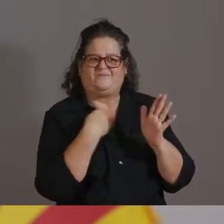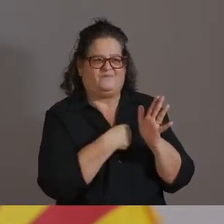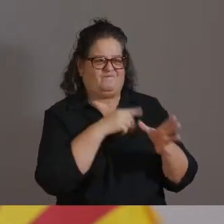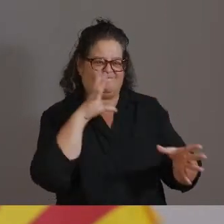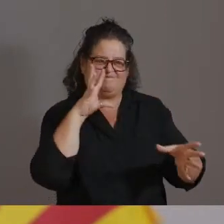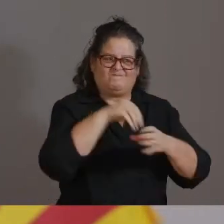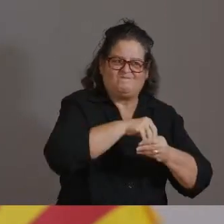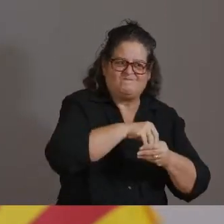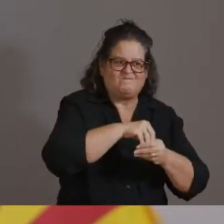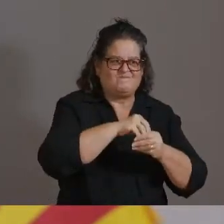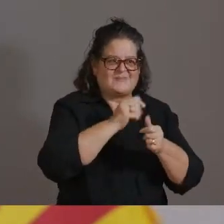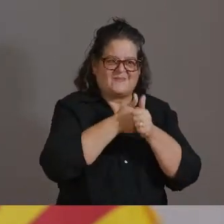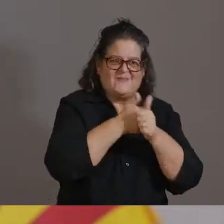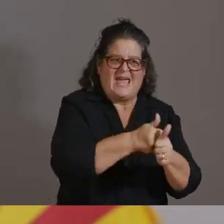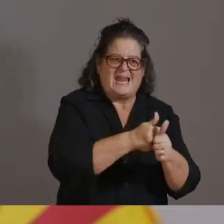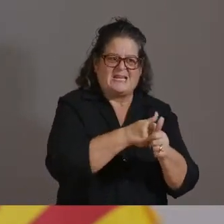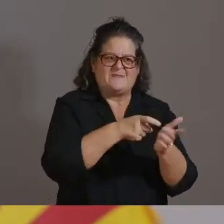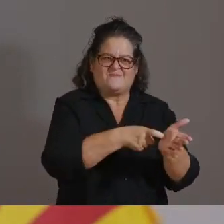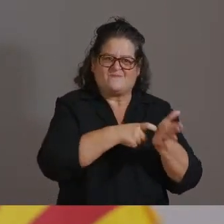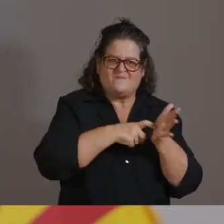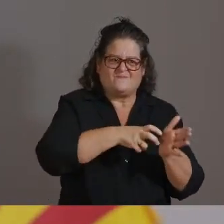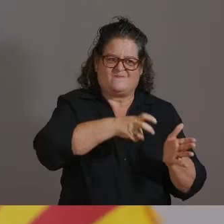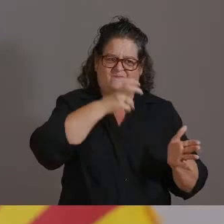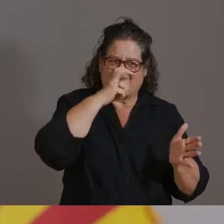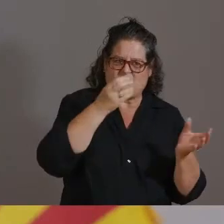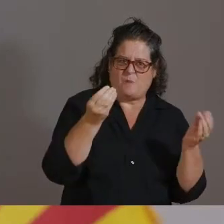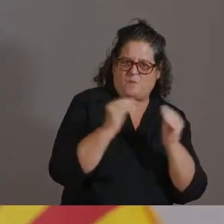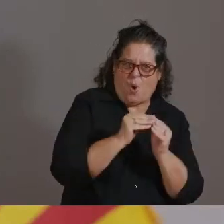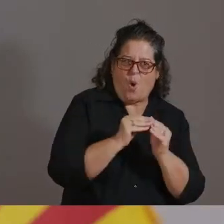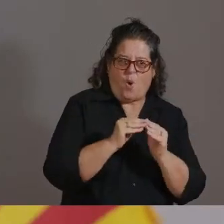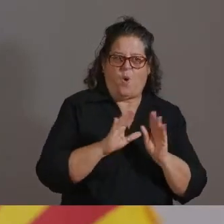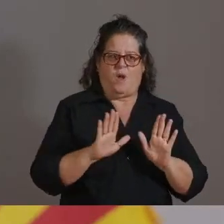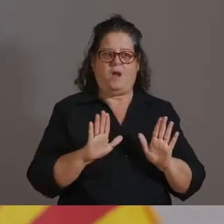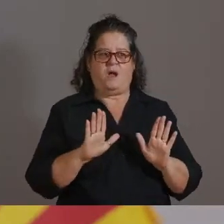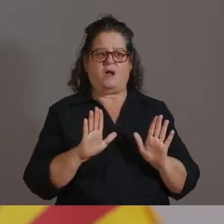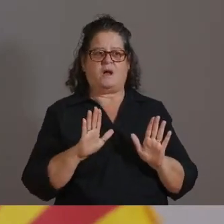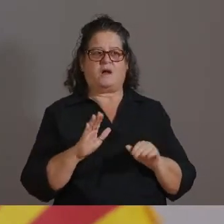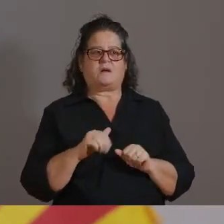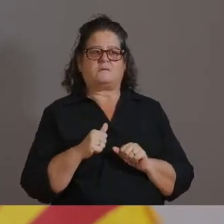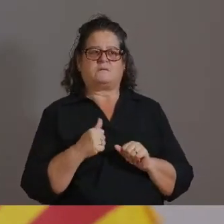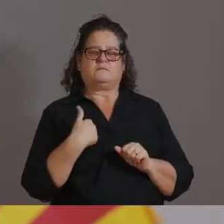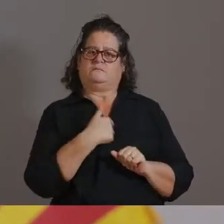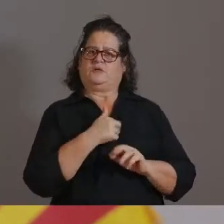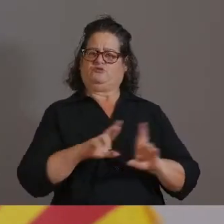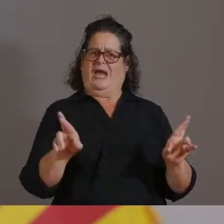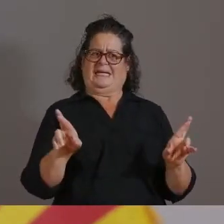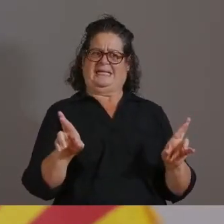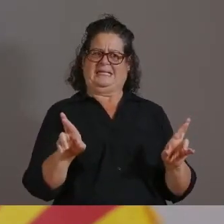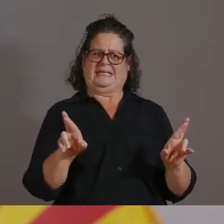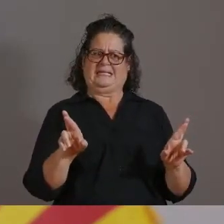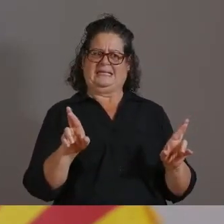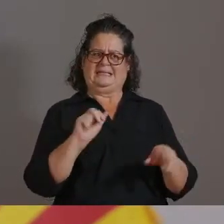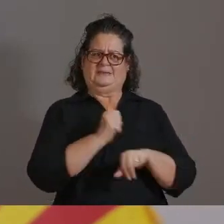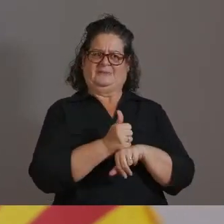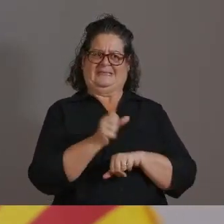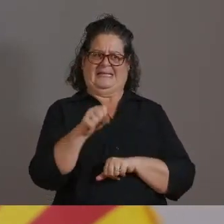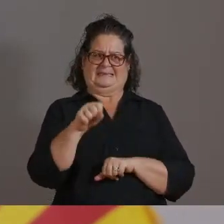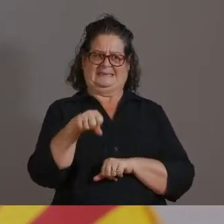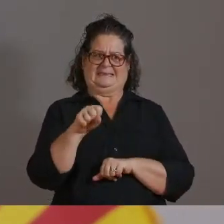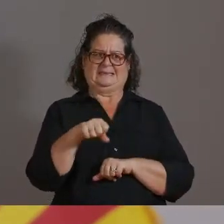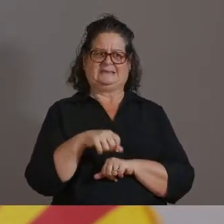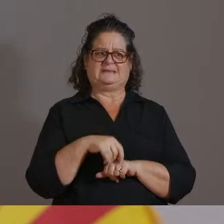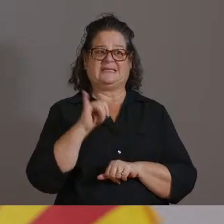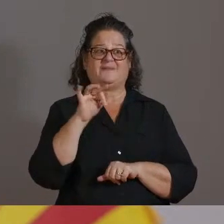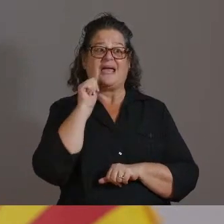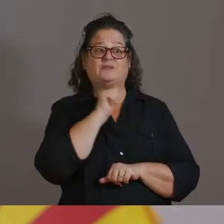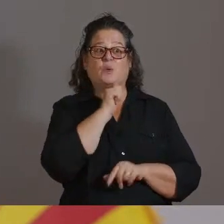into requirements for that specific benchmark. So we have things built in place. And in addition, if Arizonans keep doing what they're doing so well